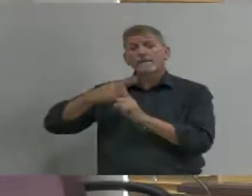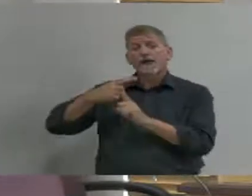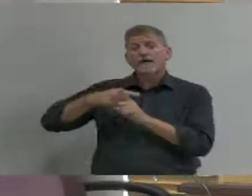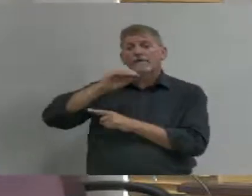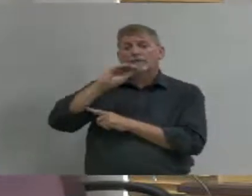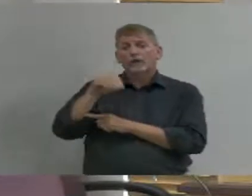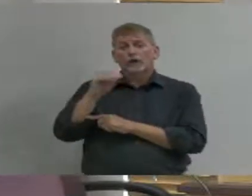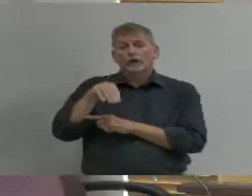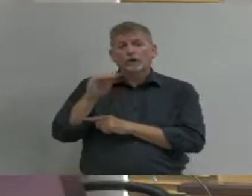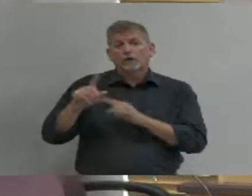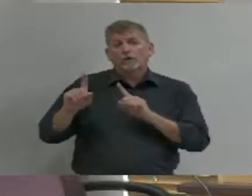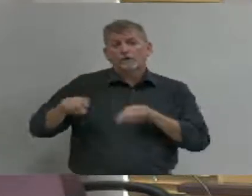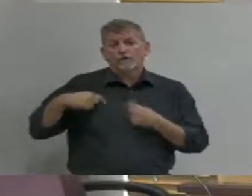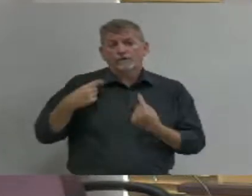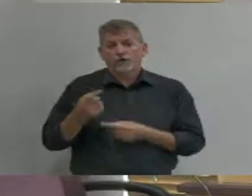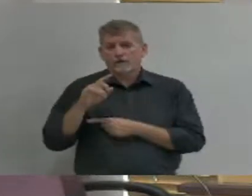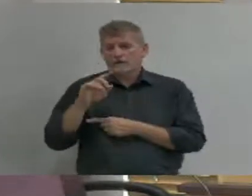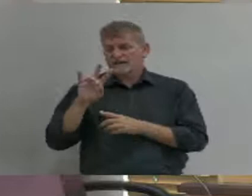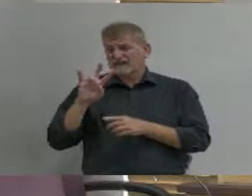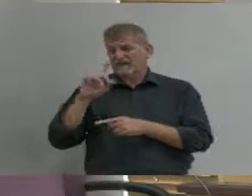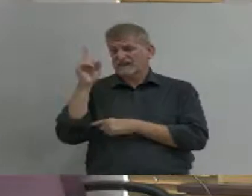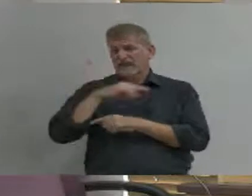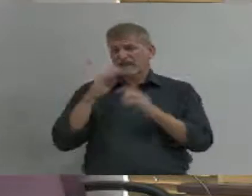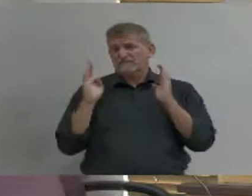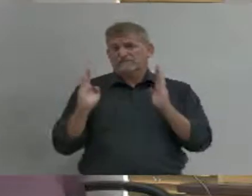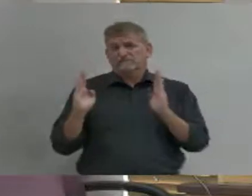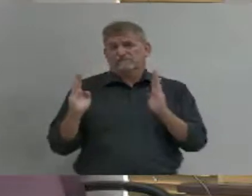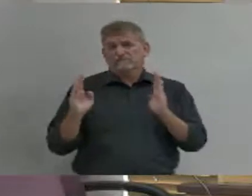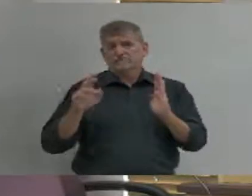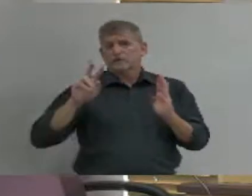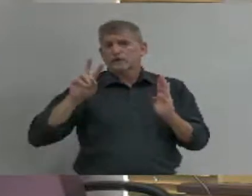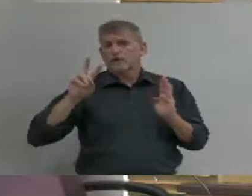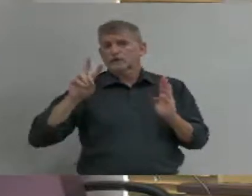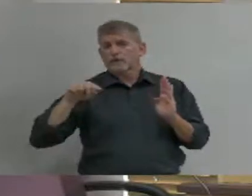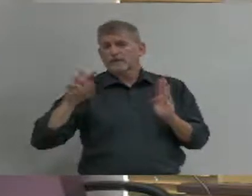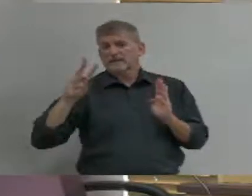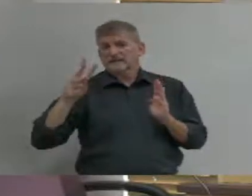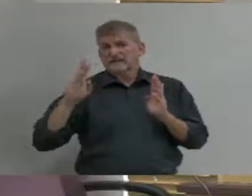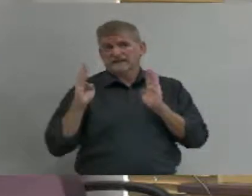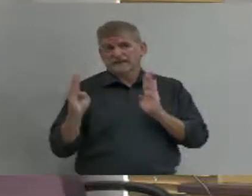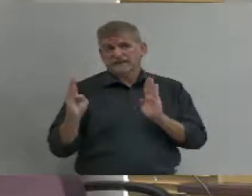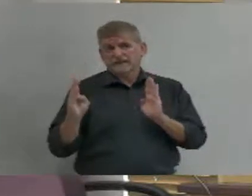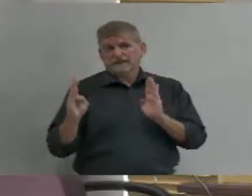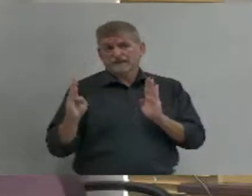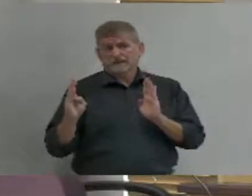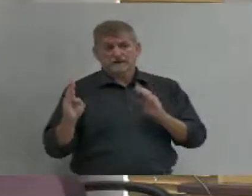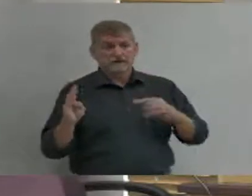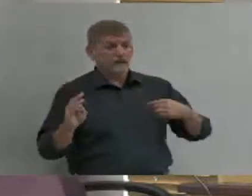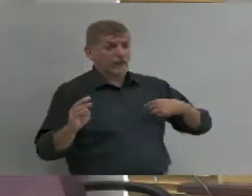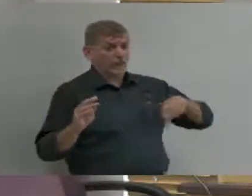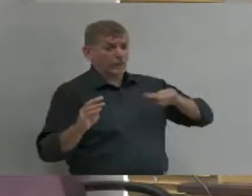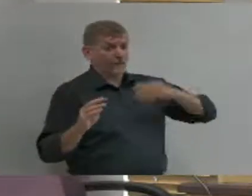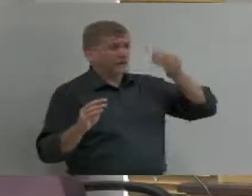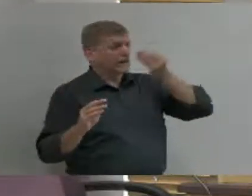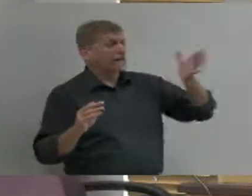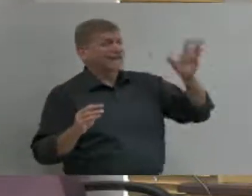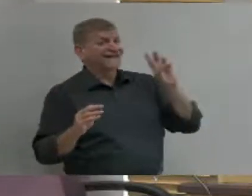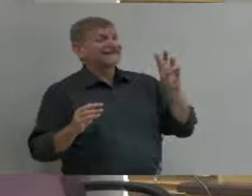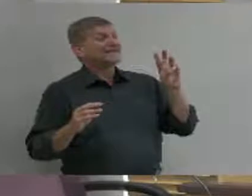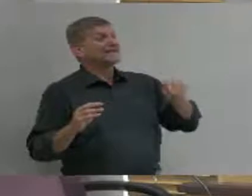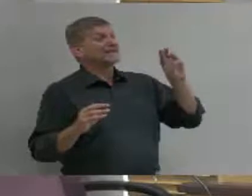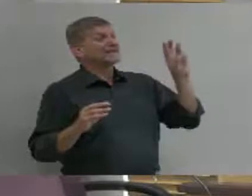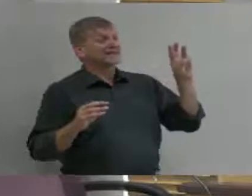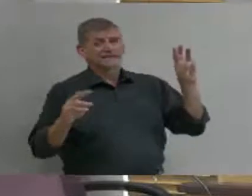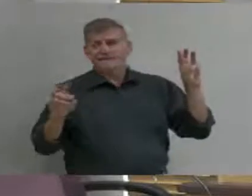of 2.6. We're saying the last 7 days is 6 point something. And he shows a positivity rate